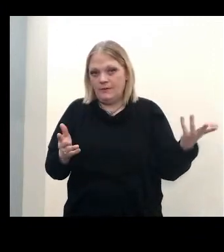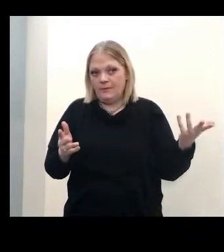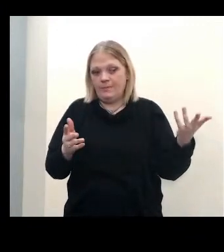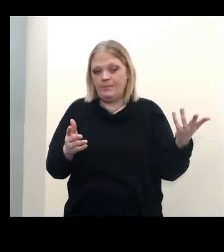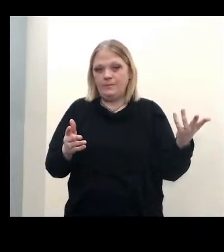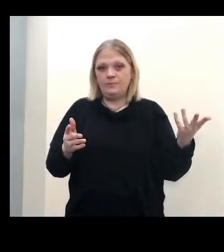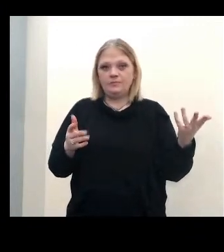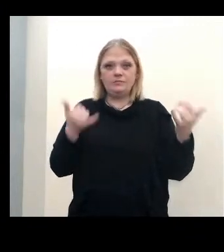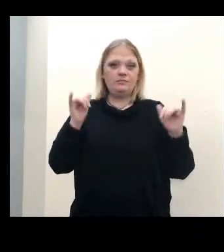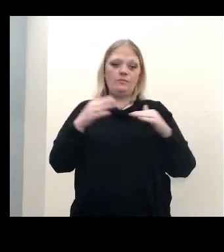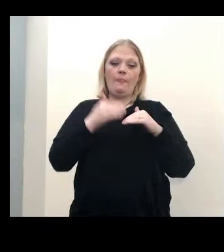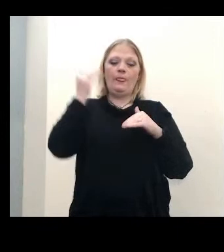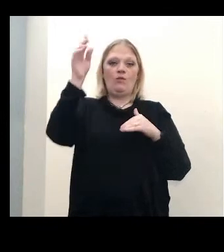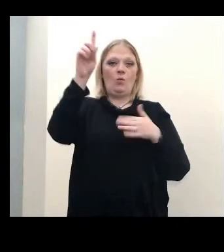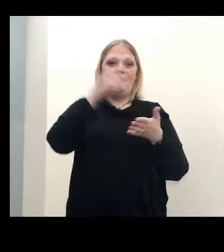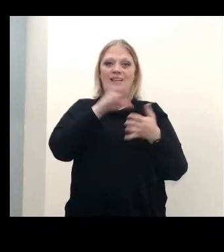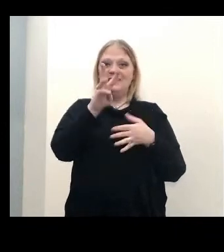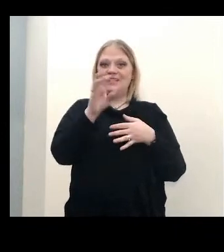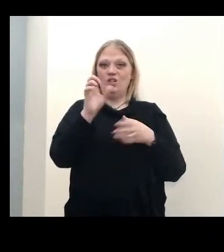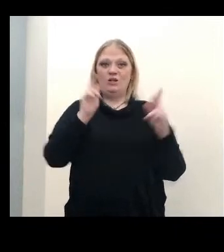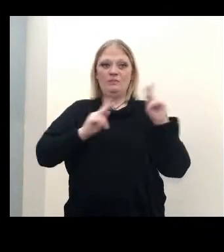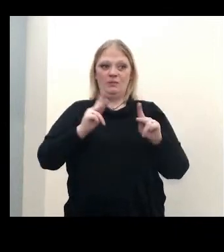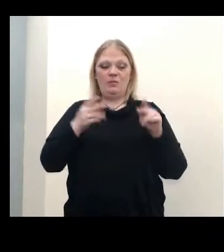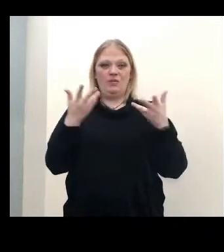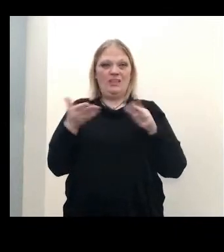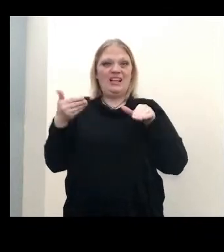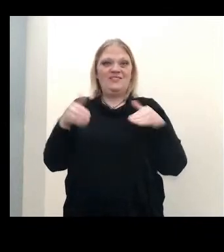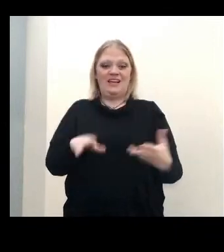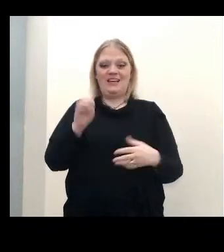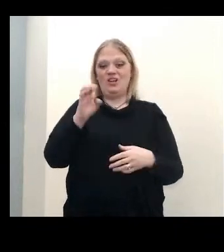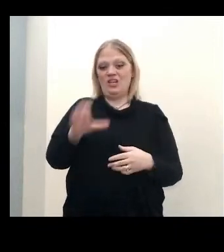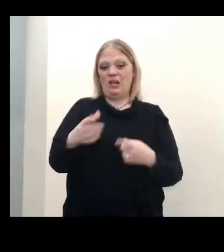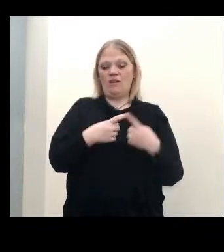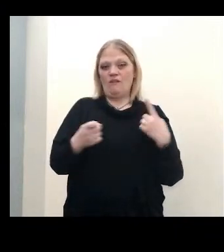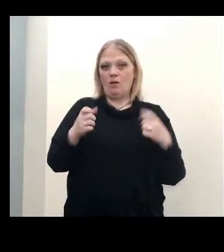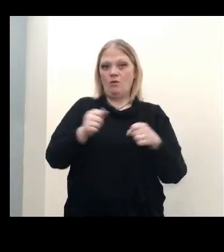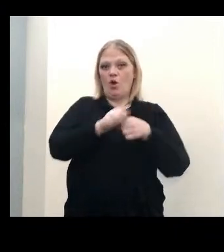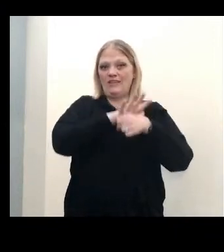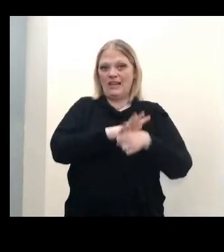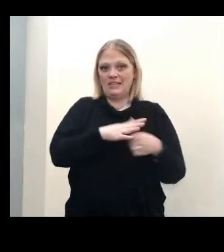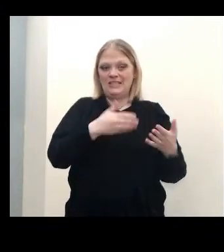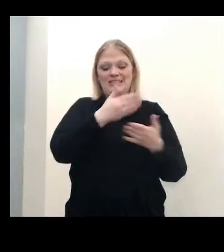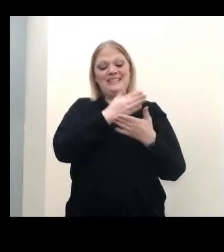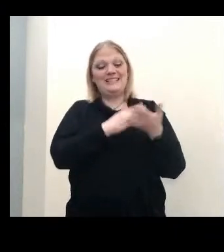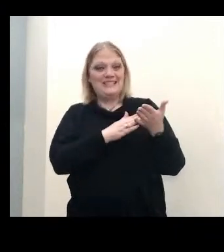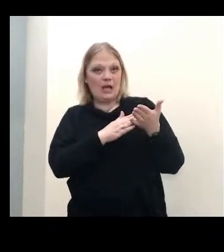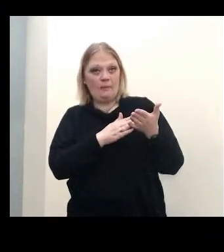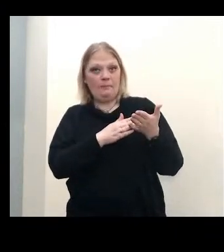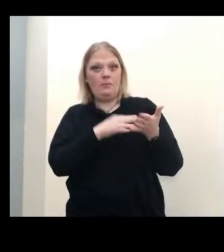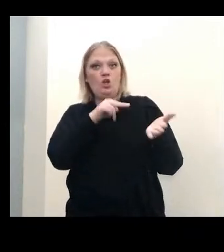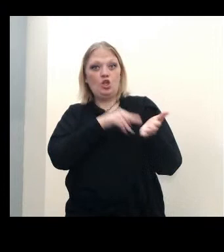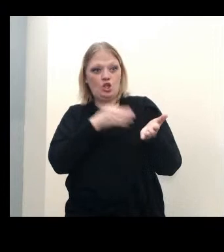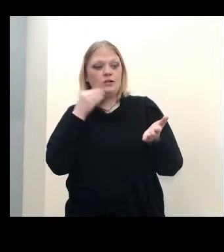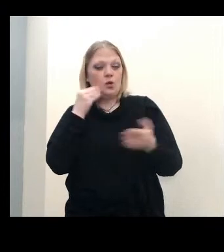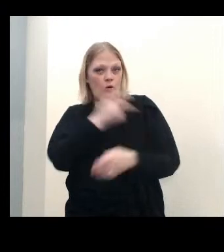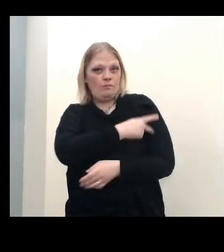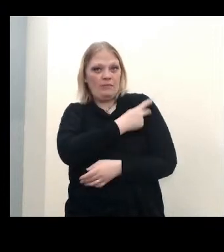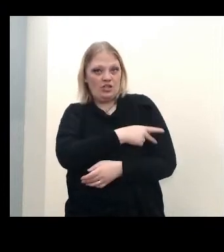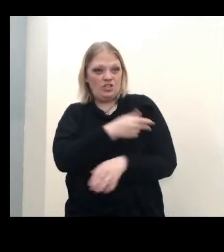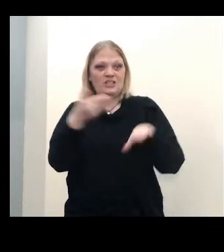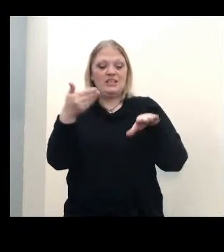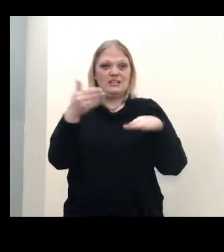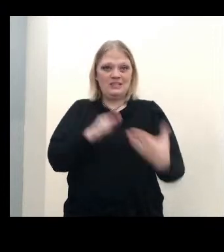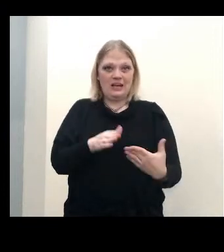over 1,600 individuals that have died in Erie County from COVID-19. Some of those individuals are nursing home patients who died